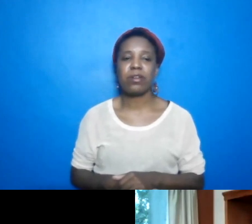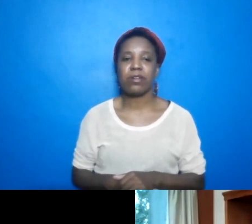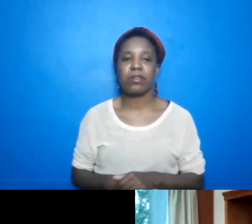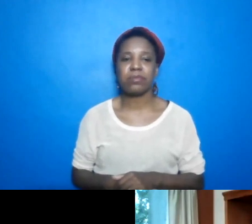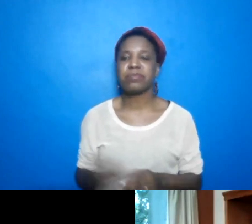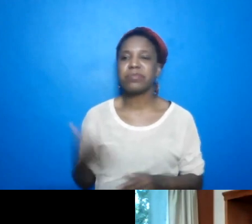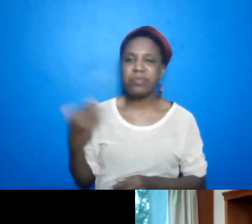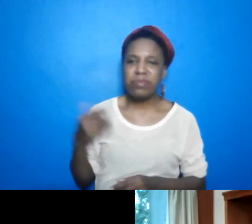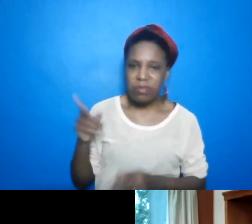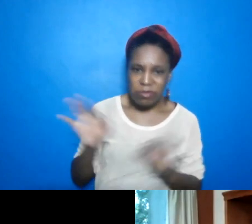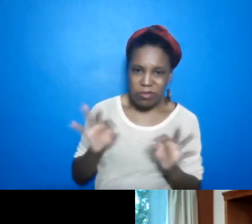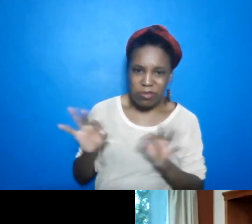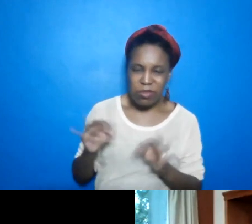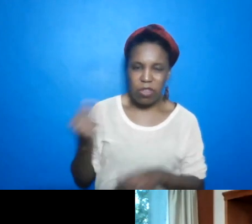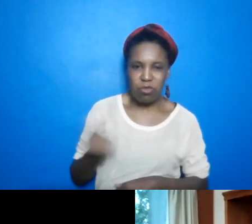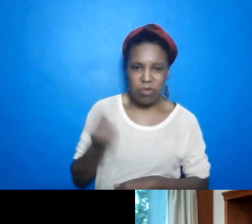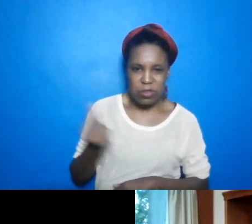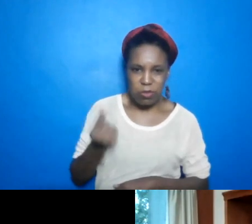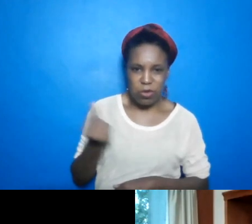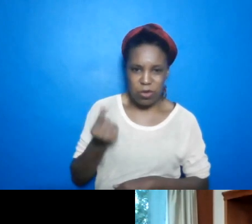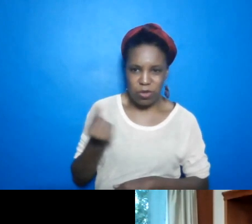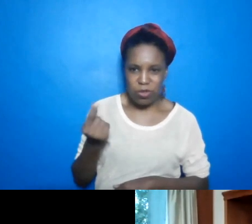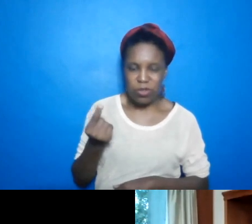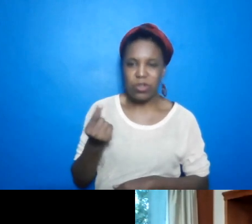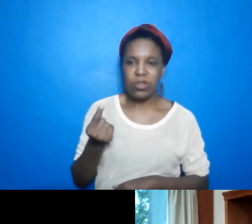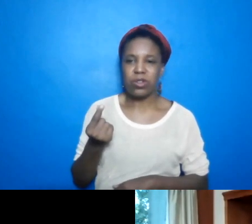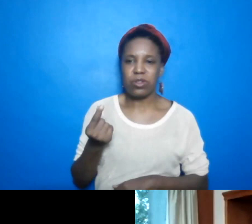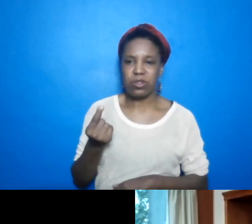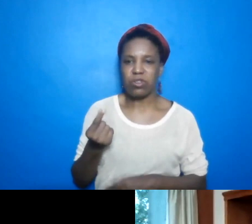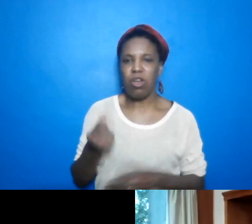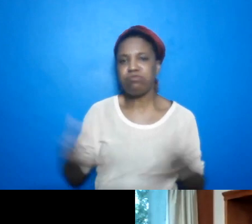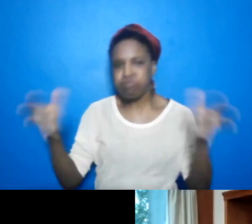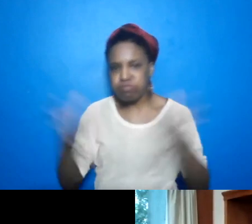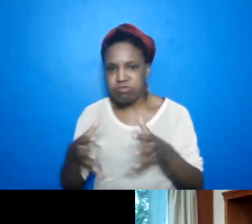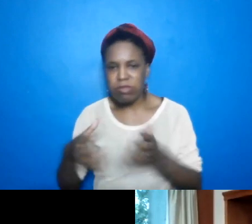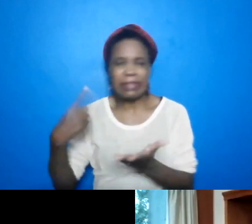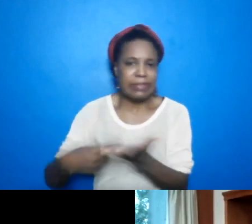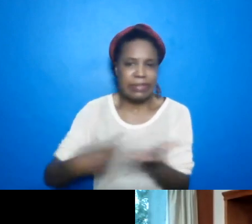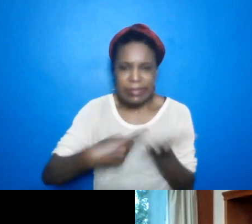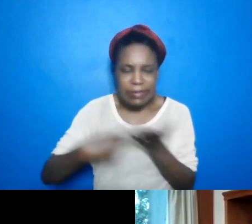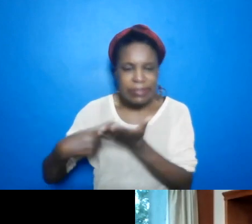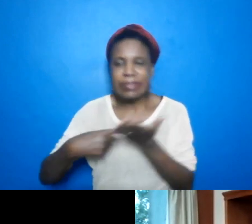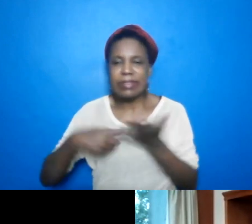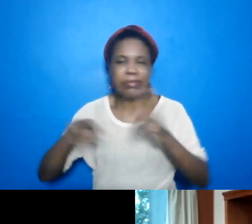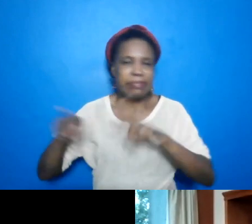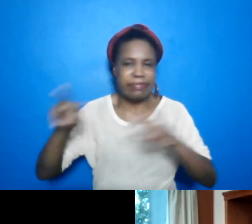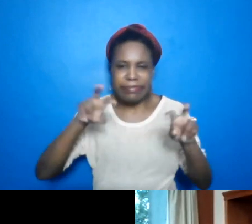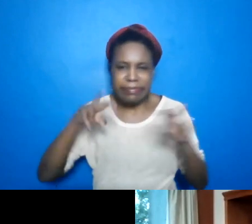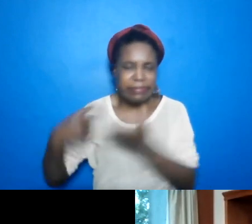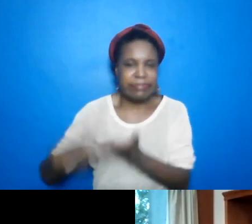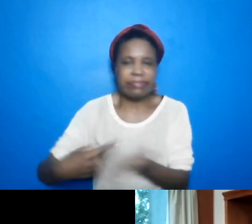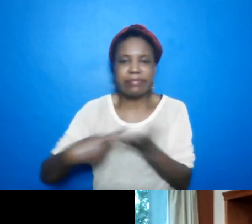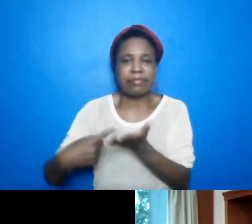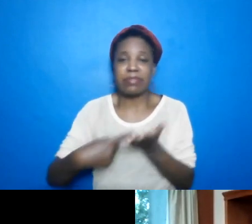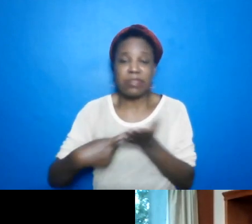extricated yourself, right? And they were now continuing, right? So you'd set the top spinning and it's continuing to spin. So at what point in the process do